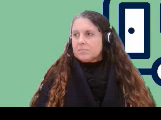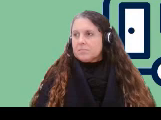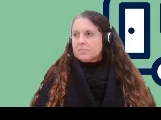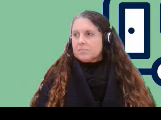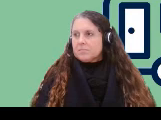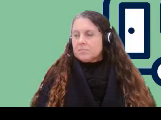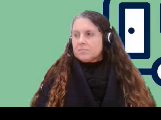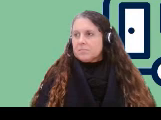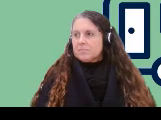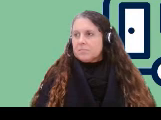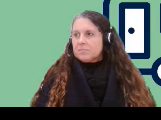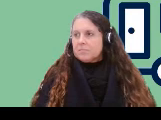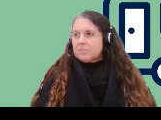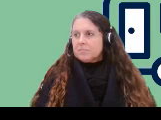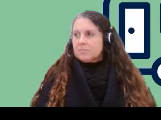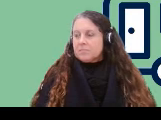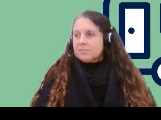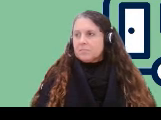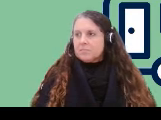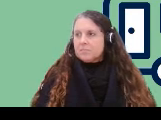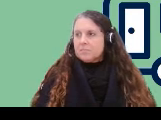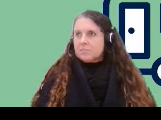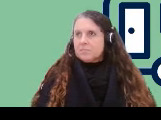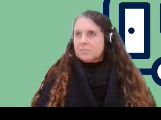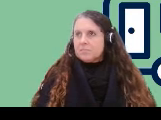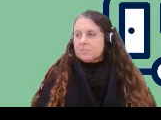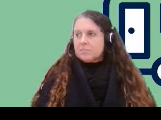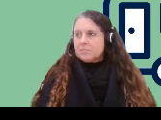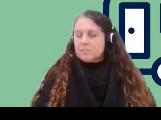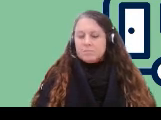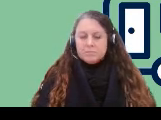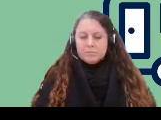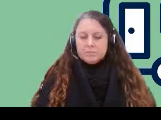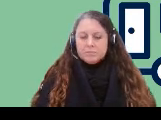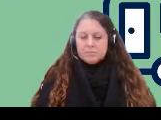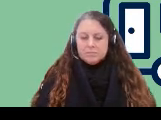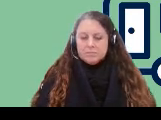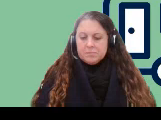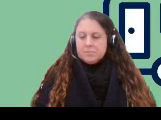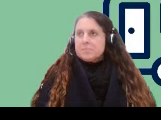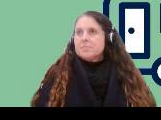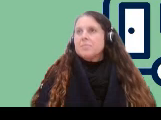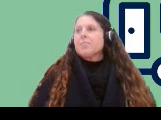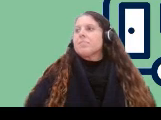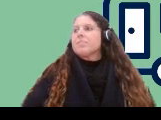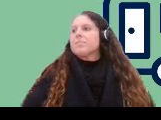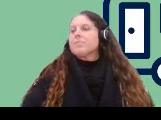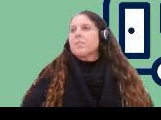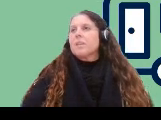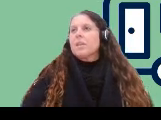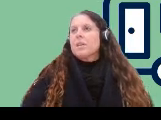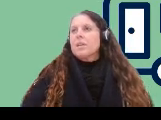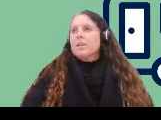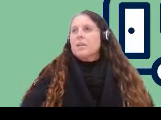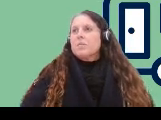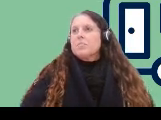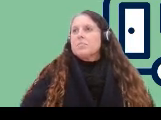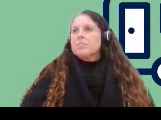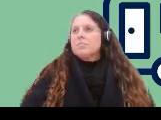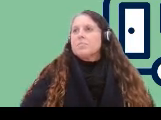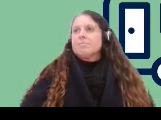a quick review of that request and then sends it on to the employer for a little bit of information from the employer. And